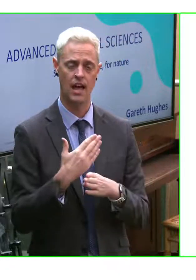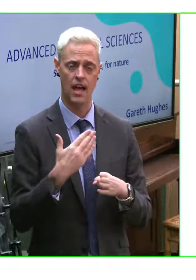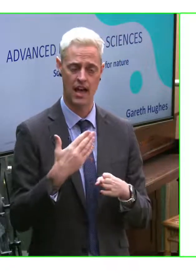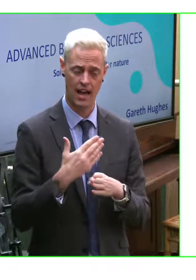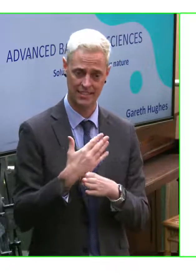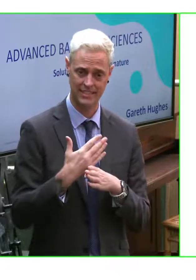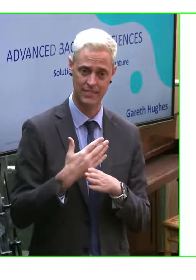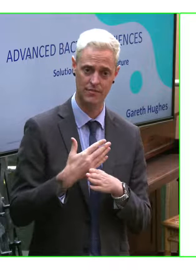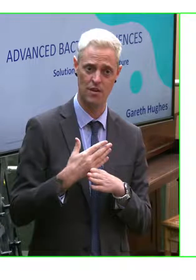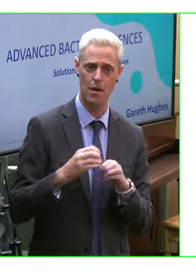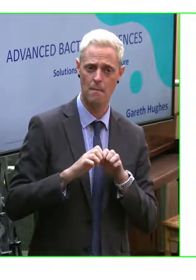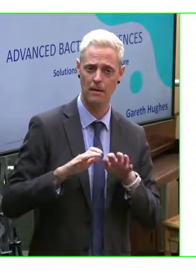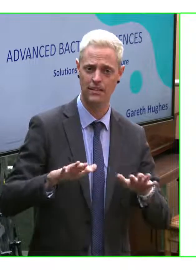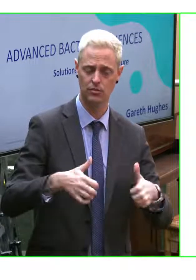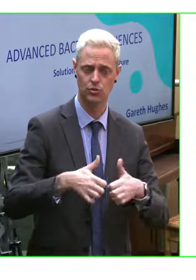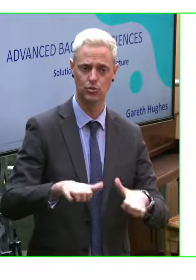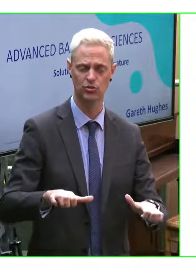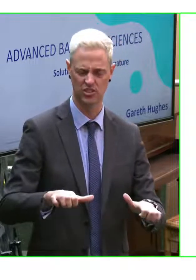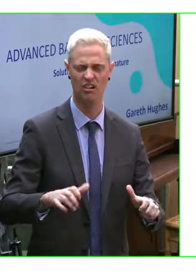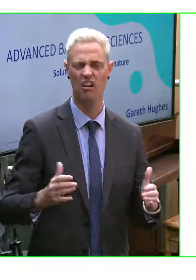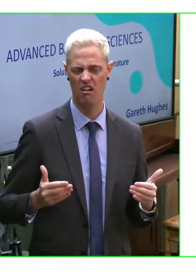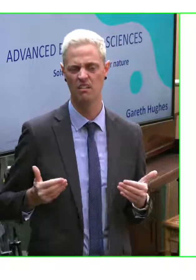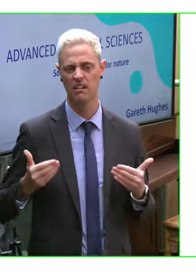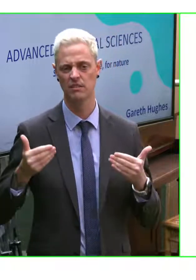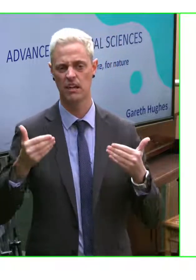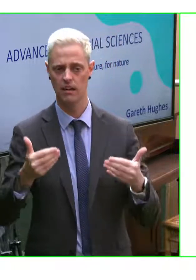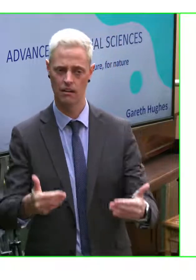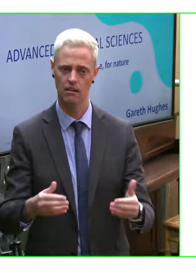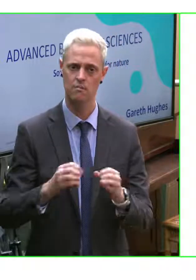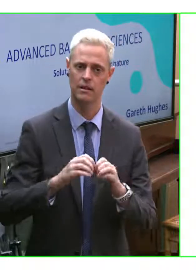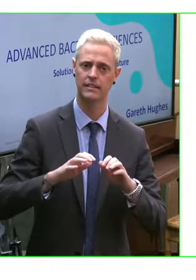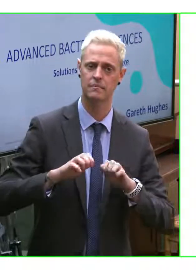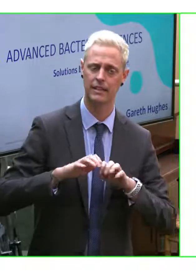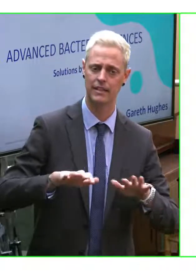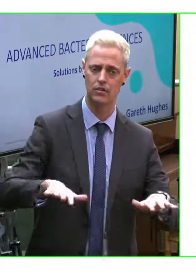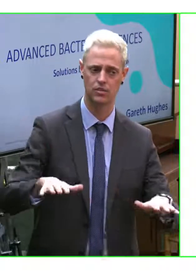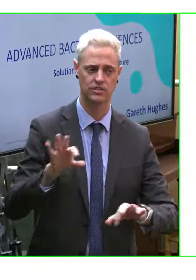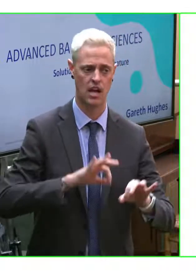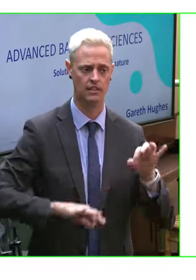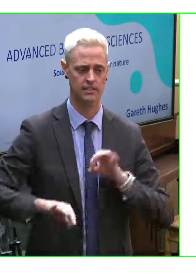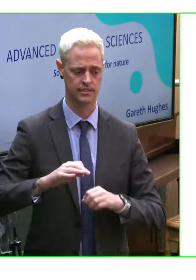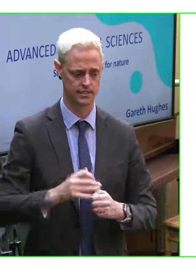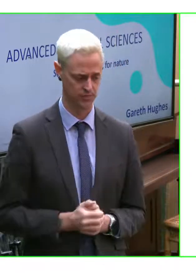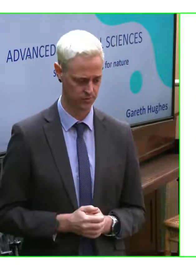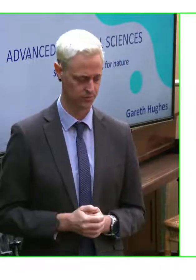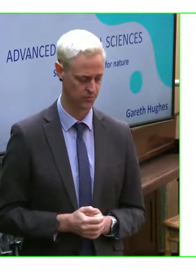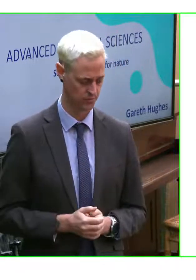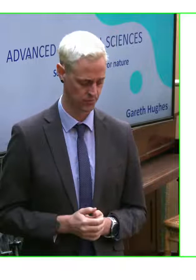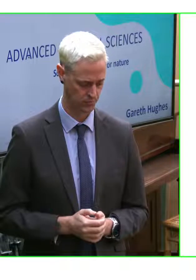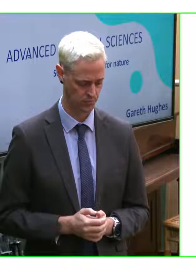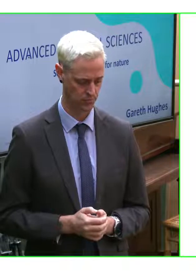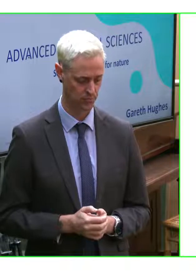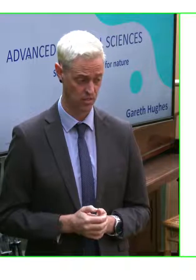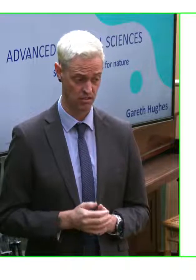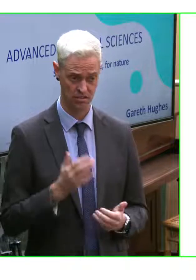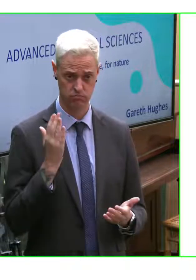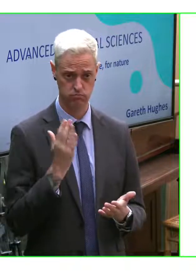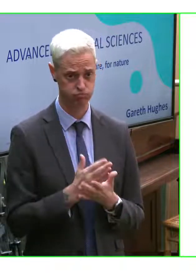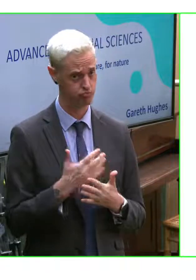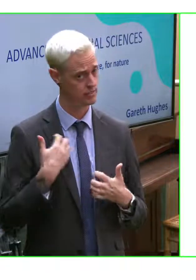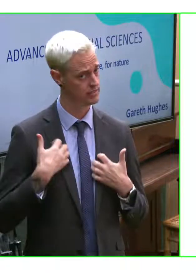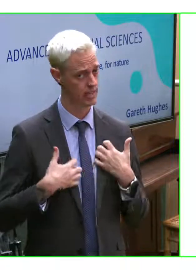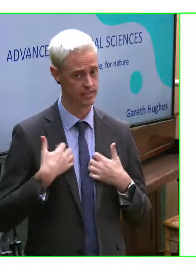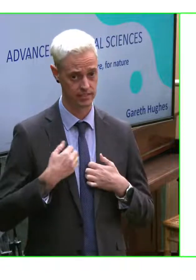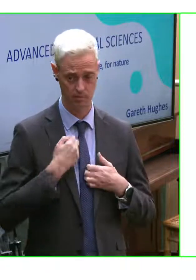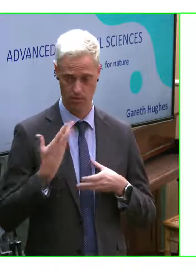Solutions. We've rebranded recently to call it Advanced Bacterial Sciences. And I think this is the most exciting business I've